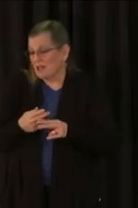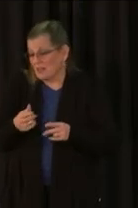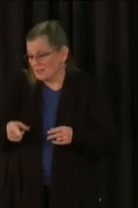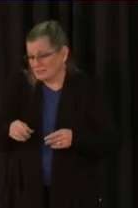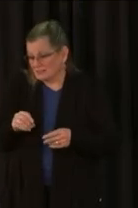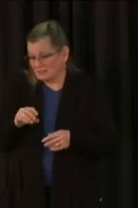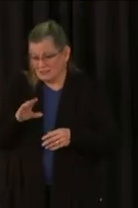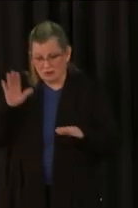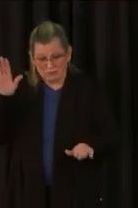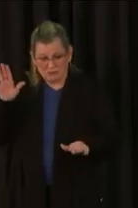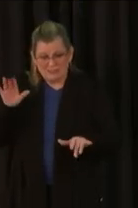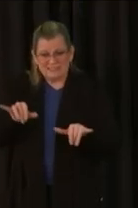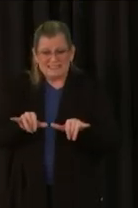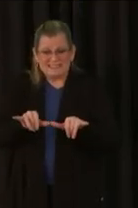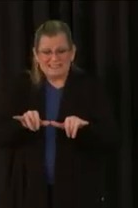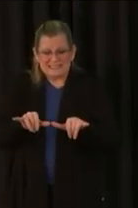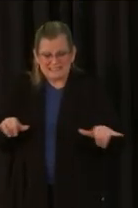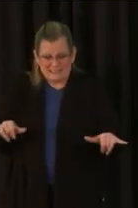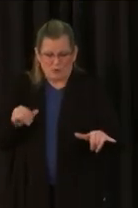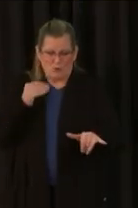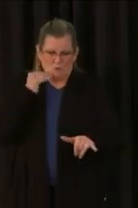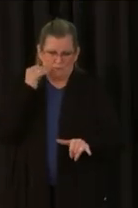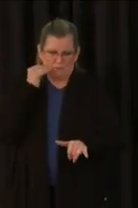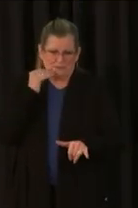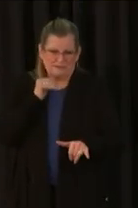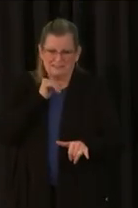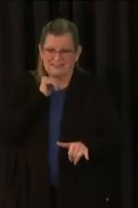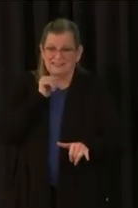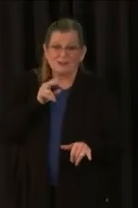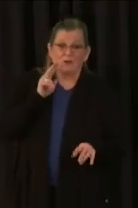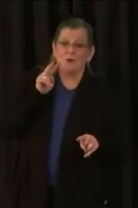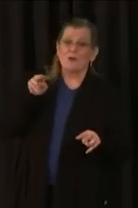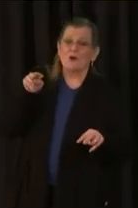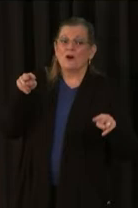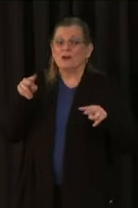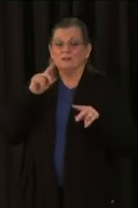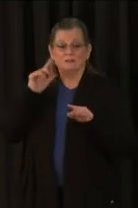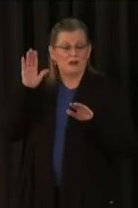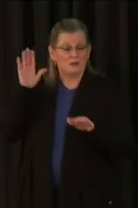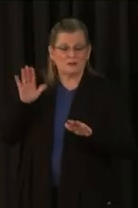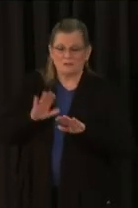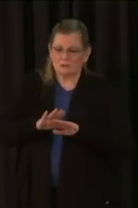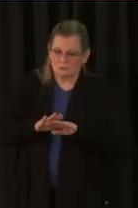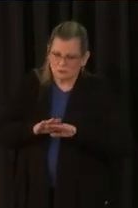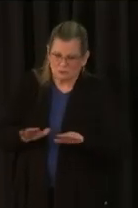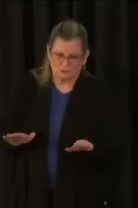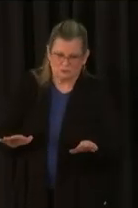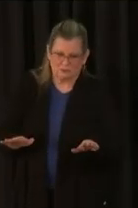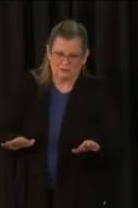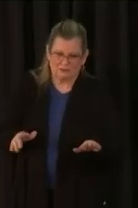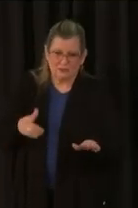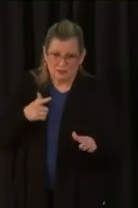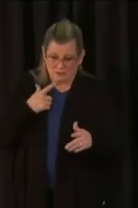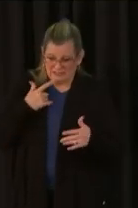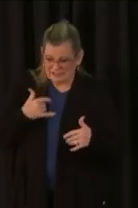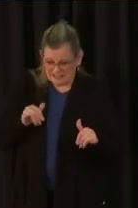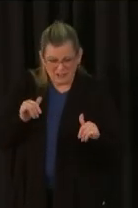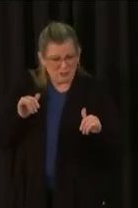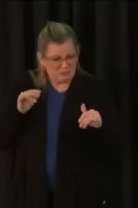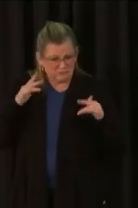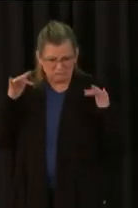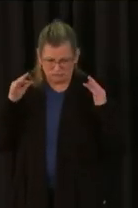this is not the year to rush downtown. I mean, the reality is the perimeter is going to be big and it's going to be